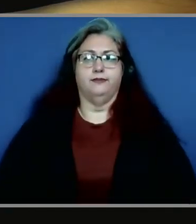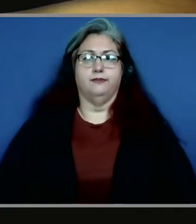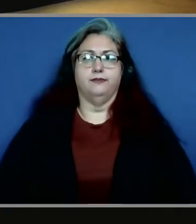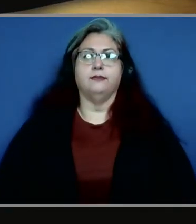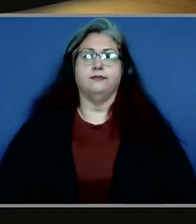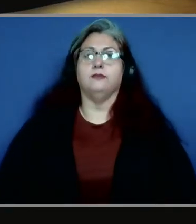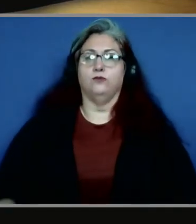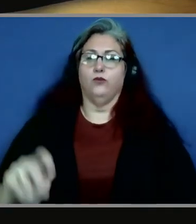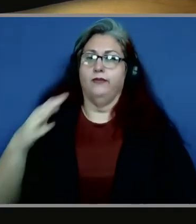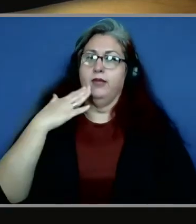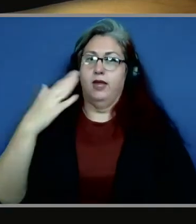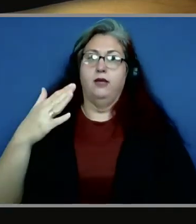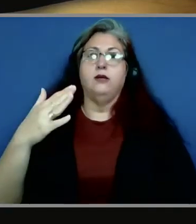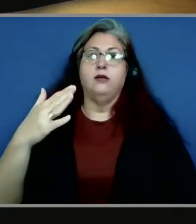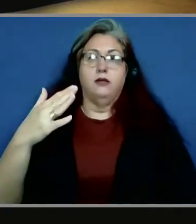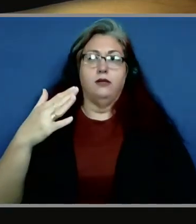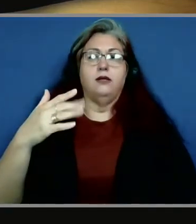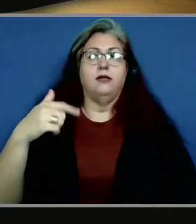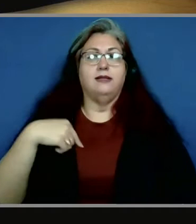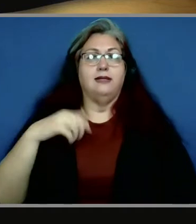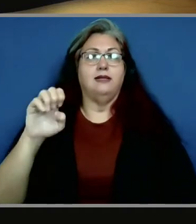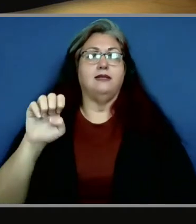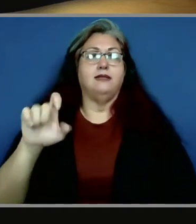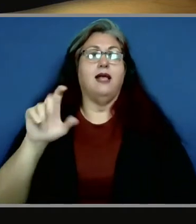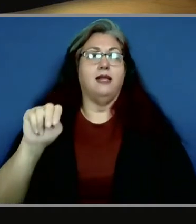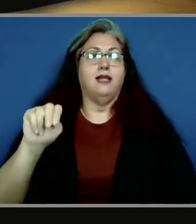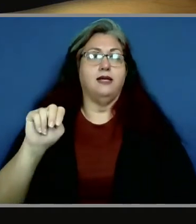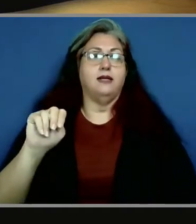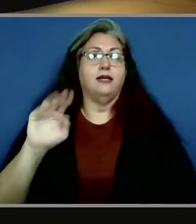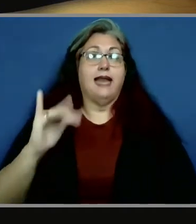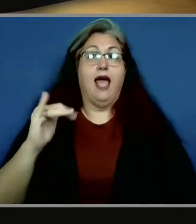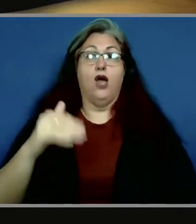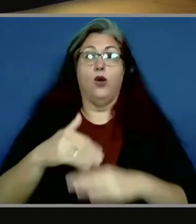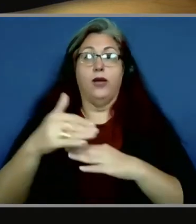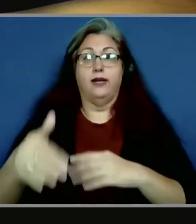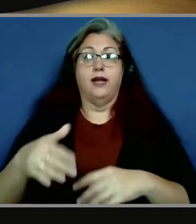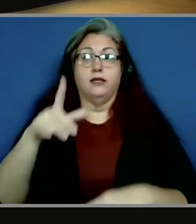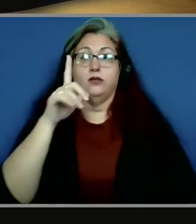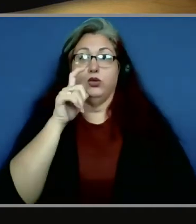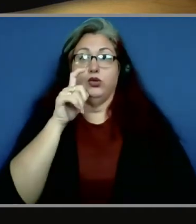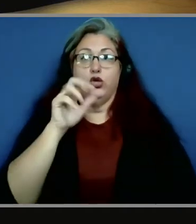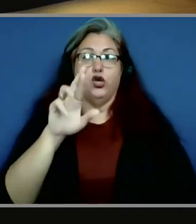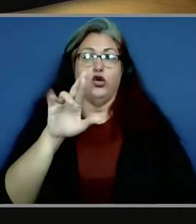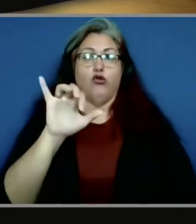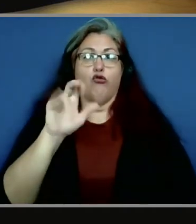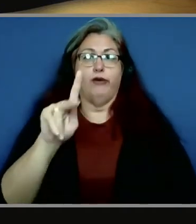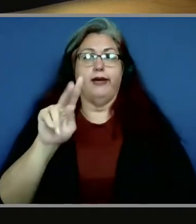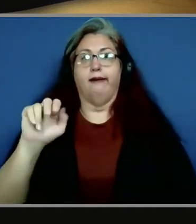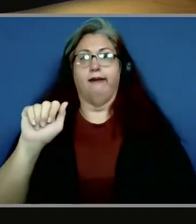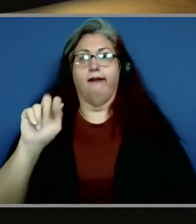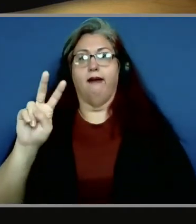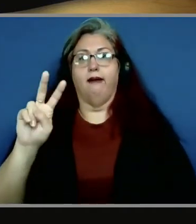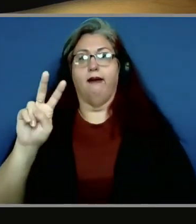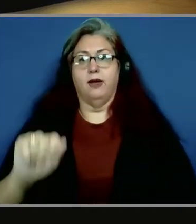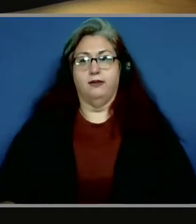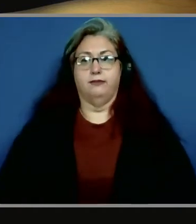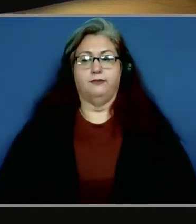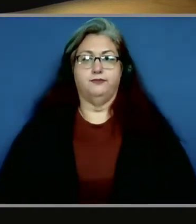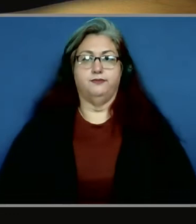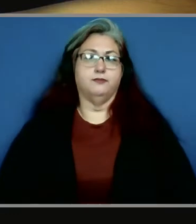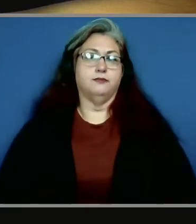Thank you. This is Ellen. Let's go now to Rick Nava.